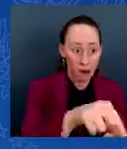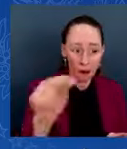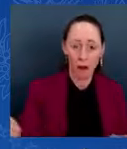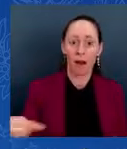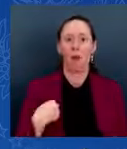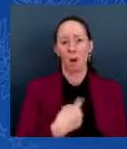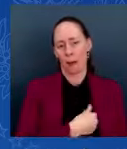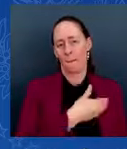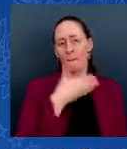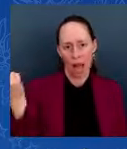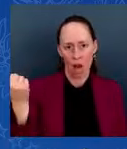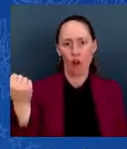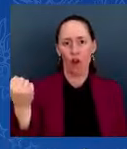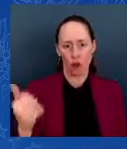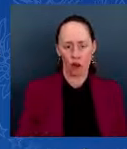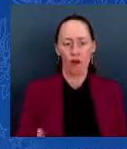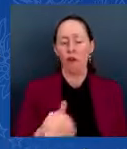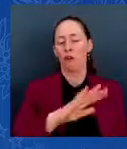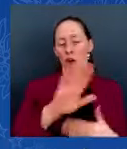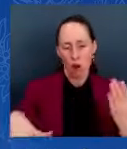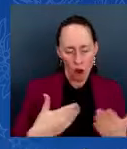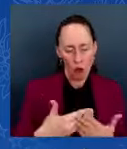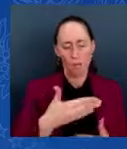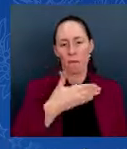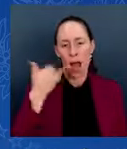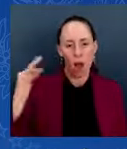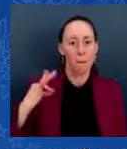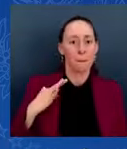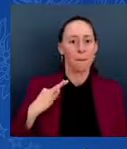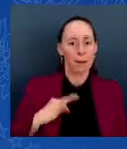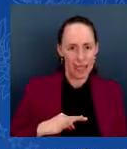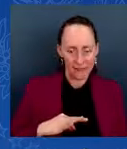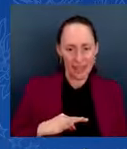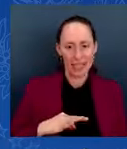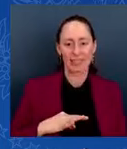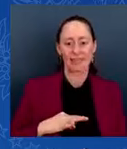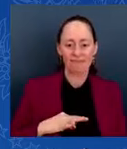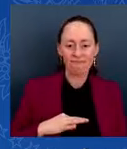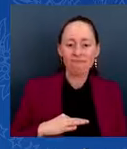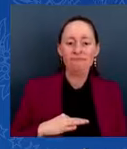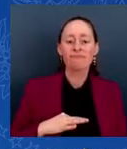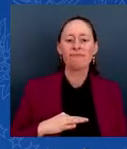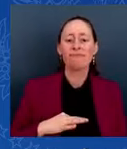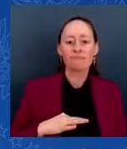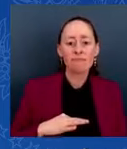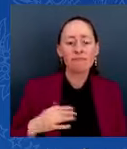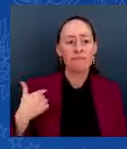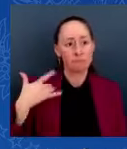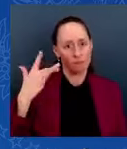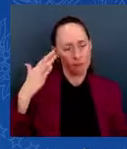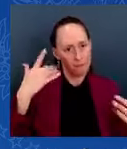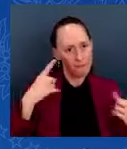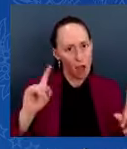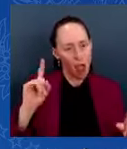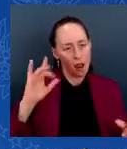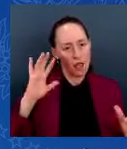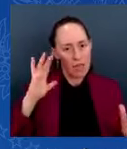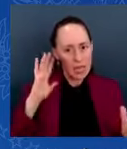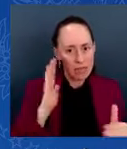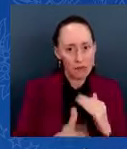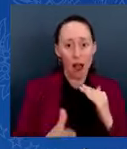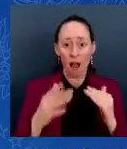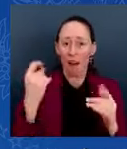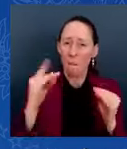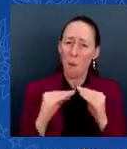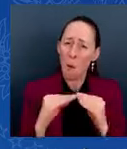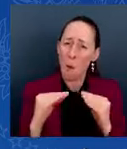But we're finally getting it done. We can't stop now. We just have to remember who in the hell we are. We're the United States of